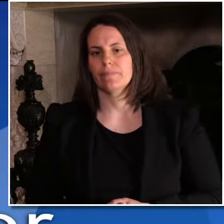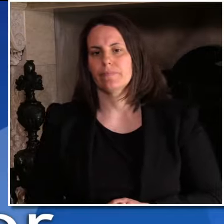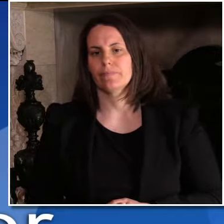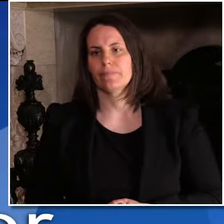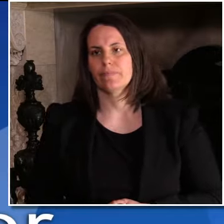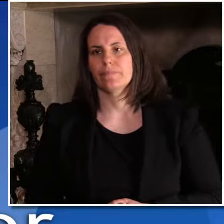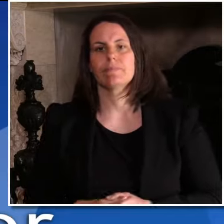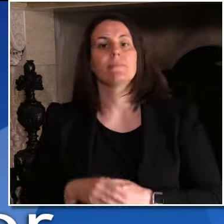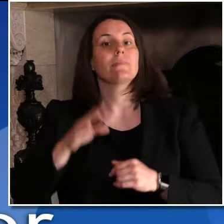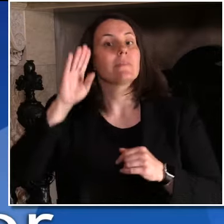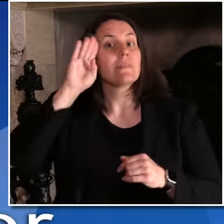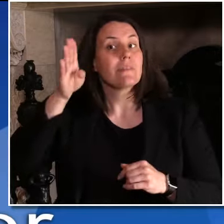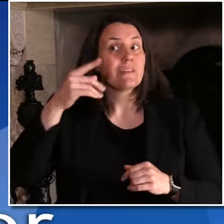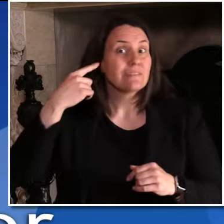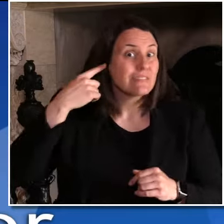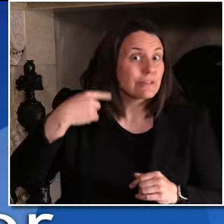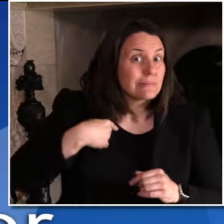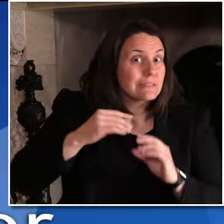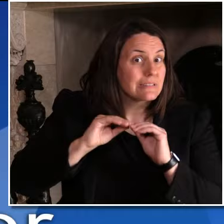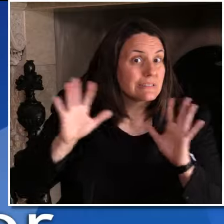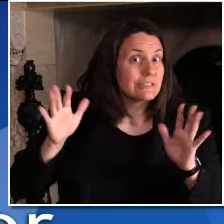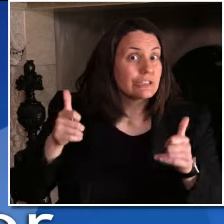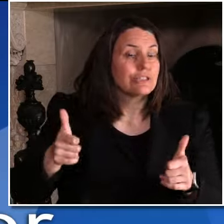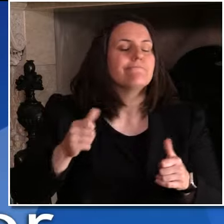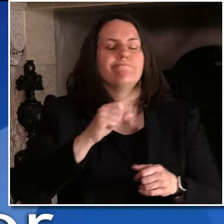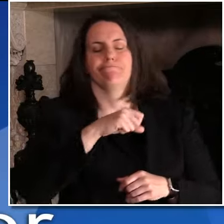Hey, can you hear me? Yes.